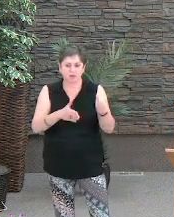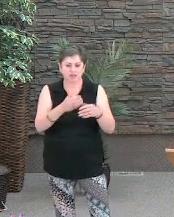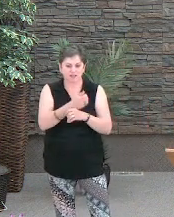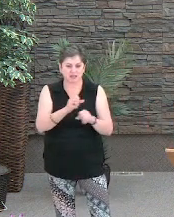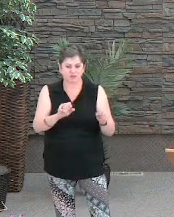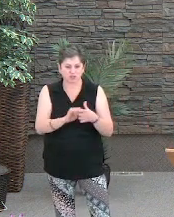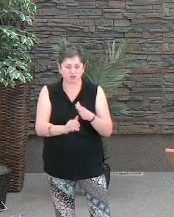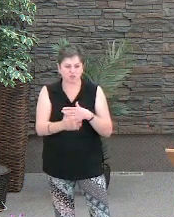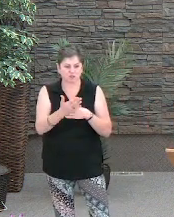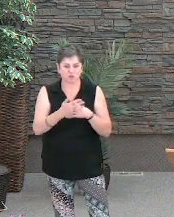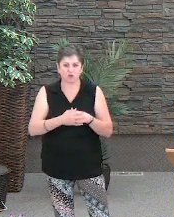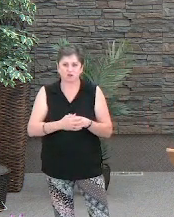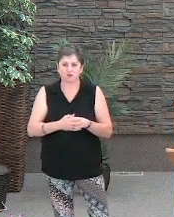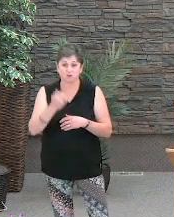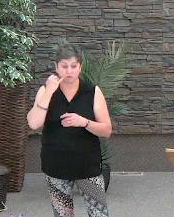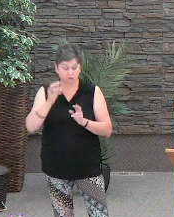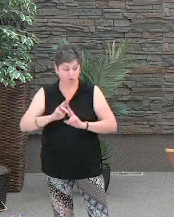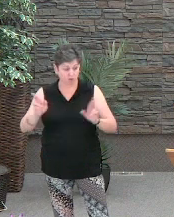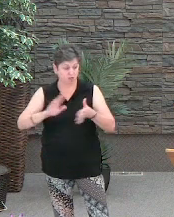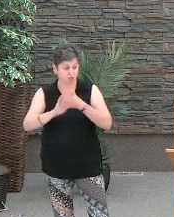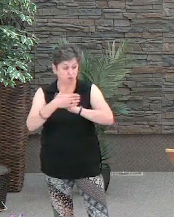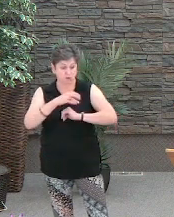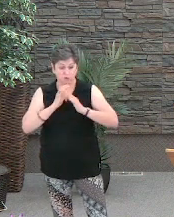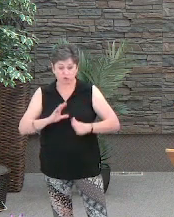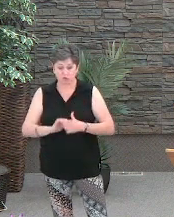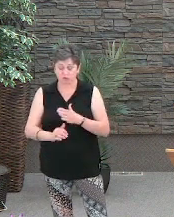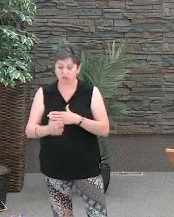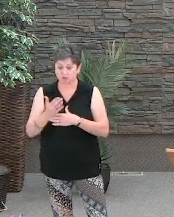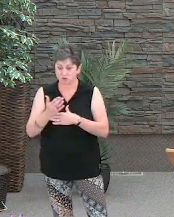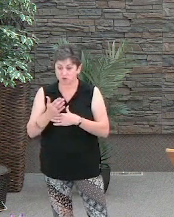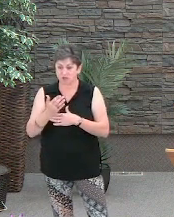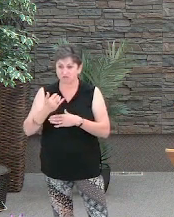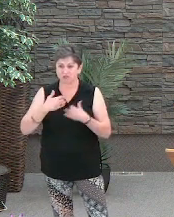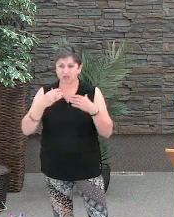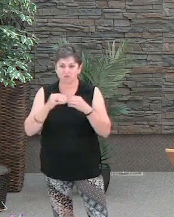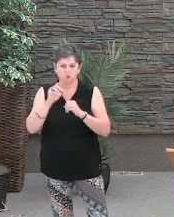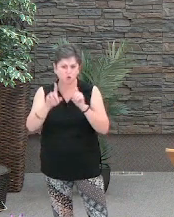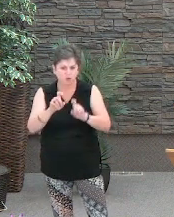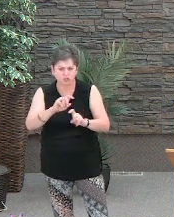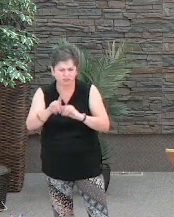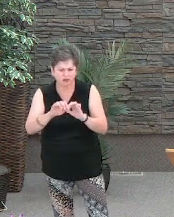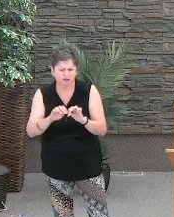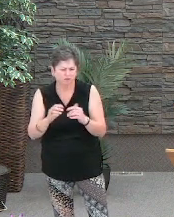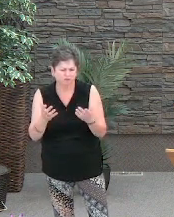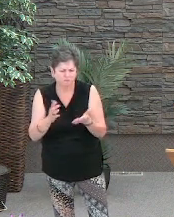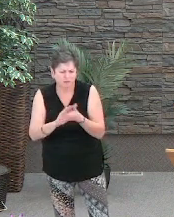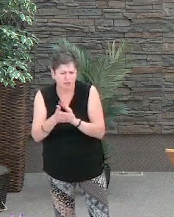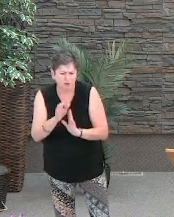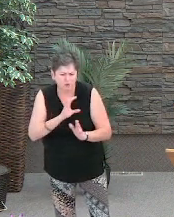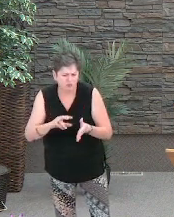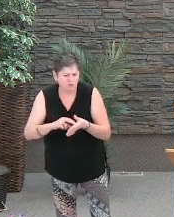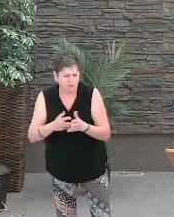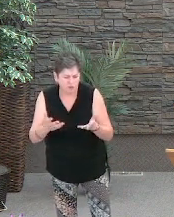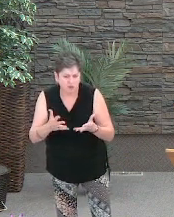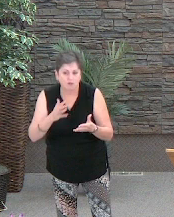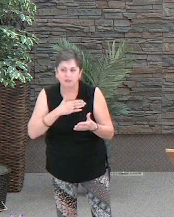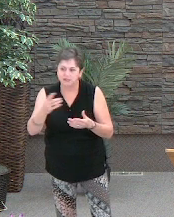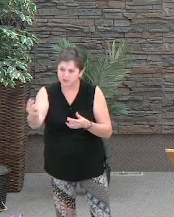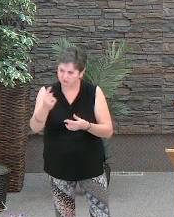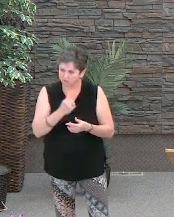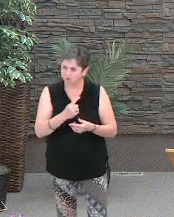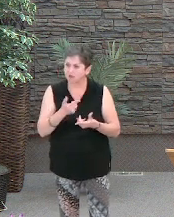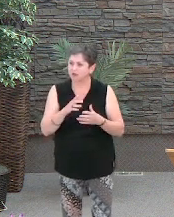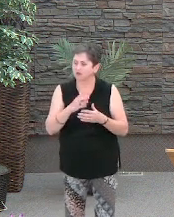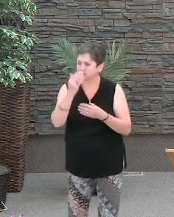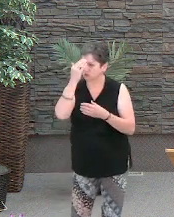salvation this morning. And so if you're ready to become a Christian this morning, if you have more questions about becoming a Christian, please come forward and let